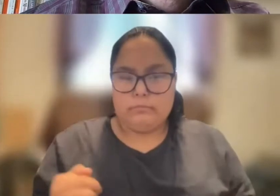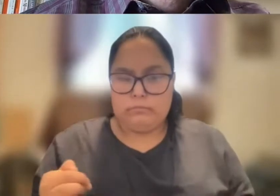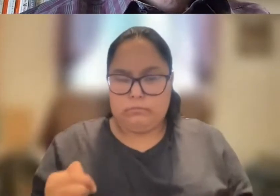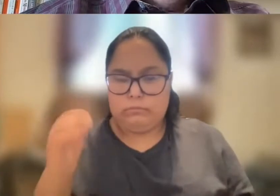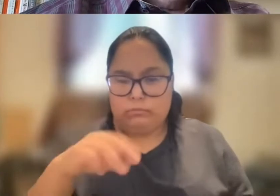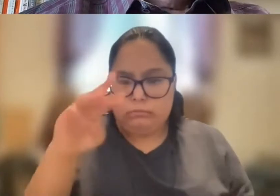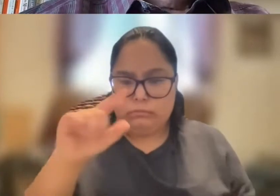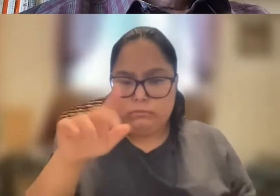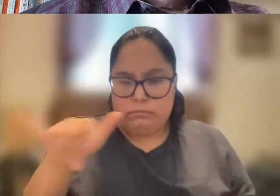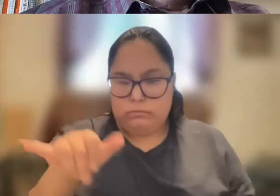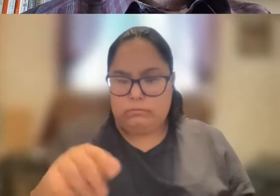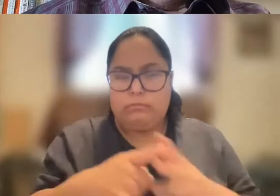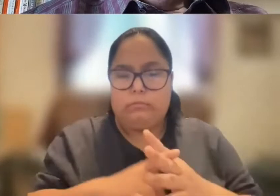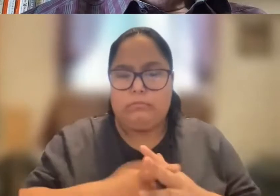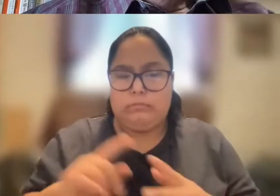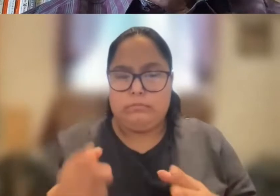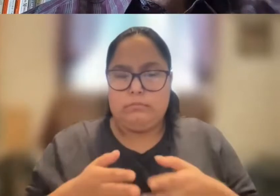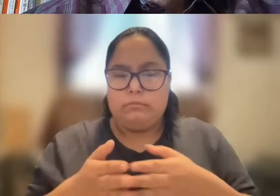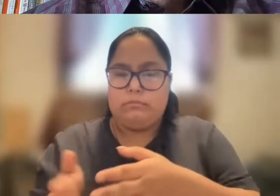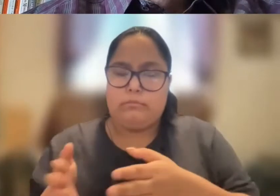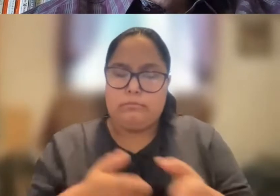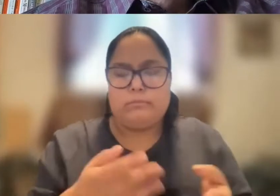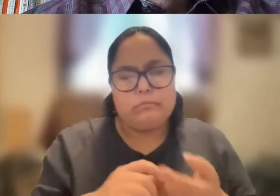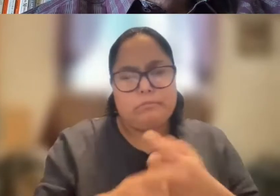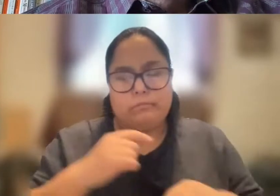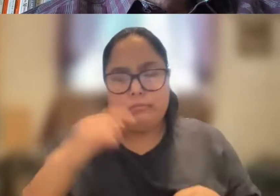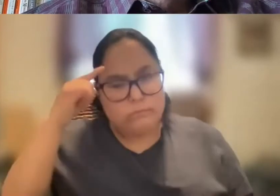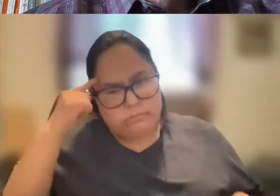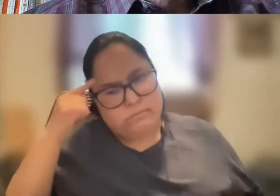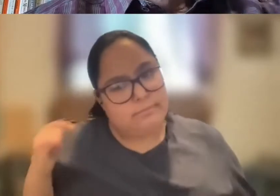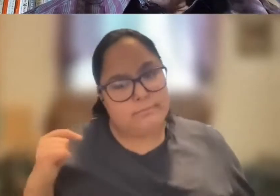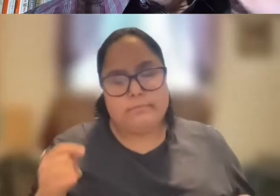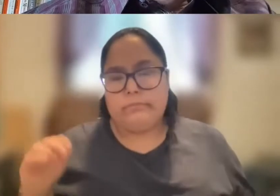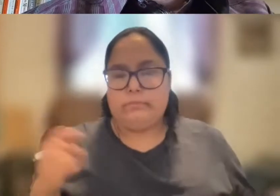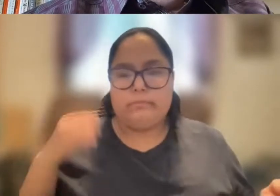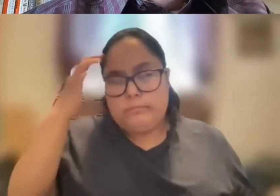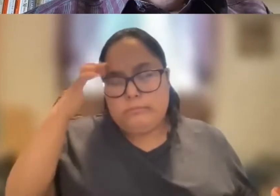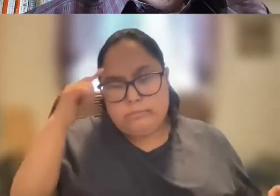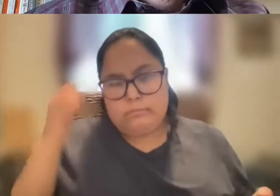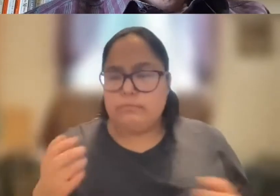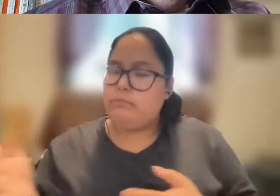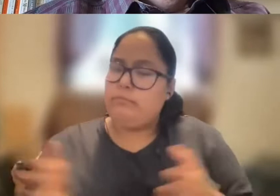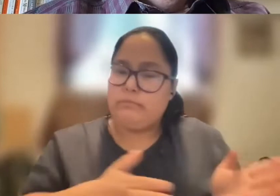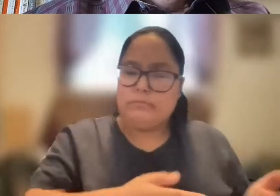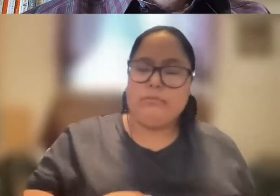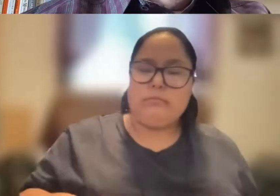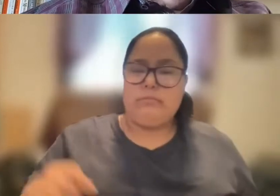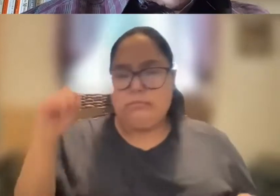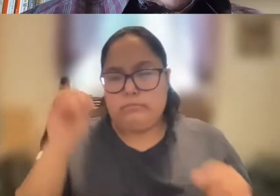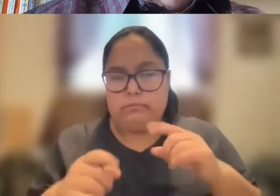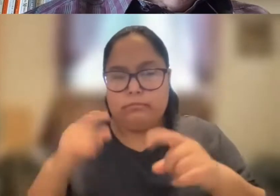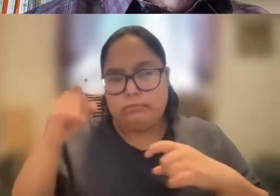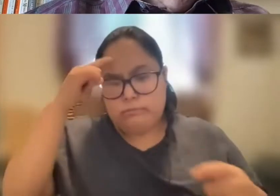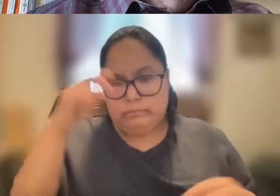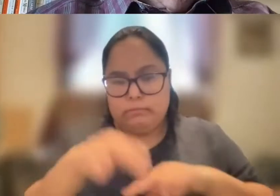military started to change the way, I thought the military started to change the way they were thinking. They asked me if I